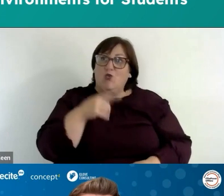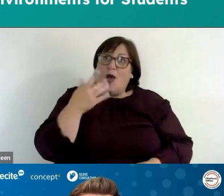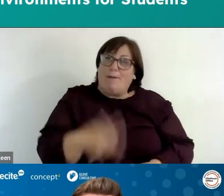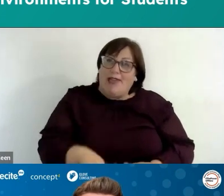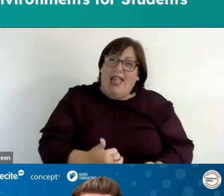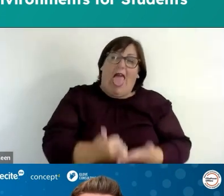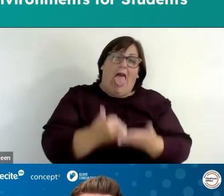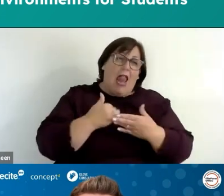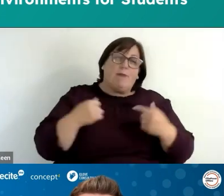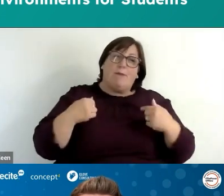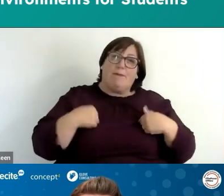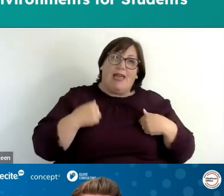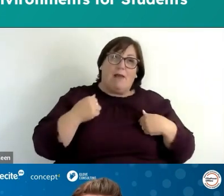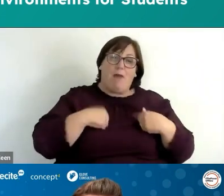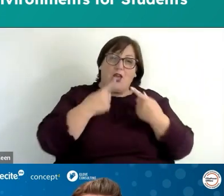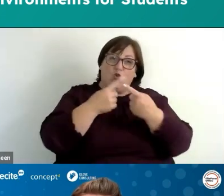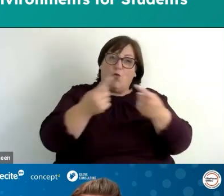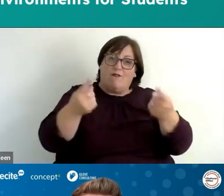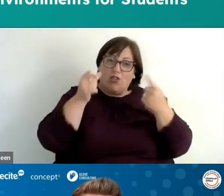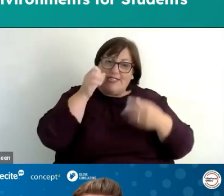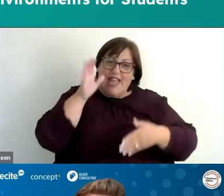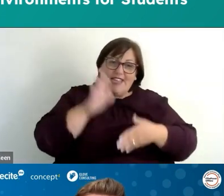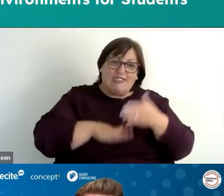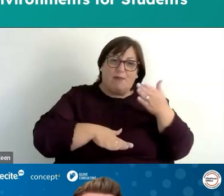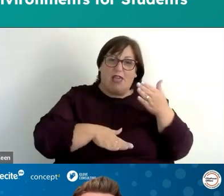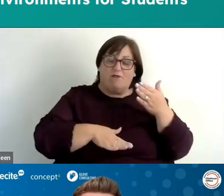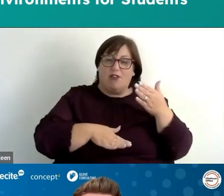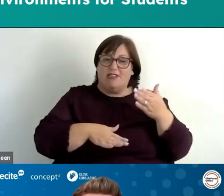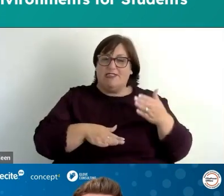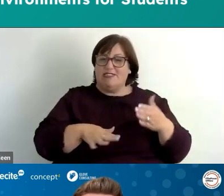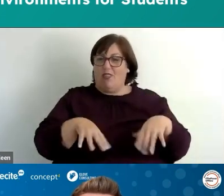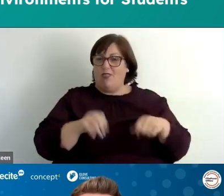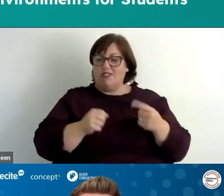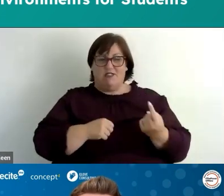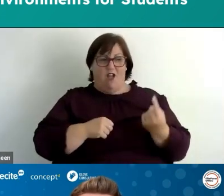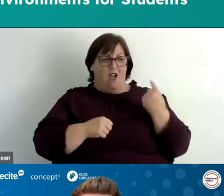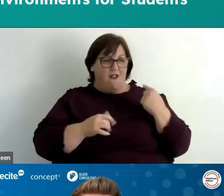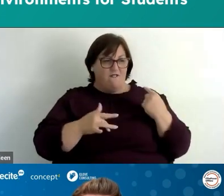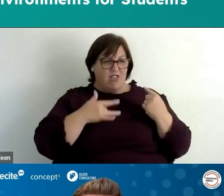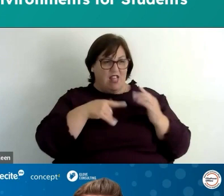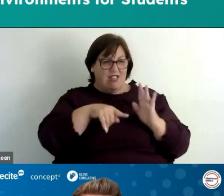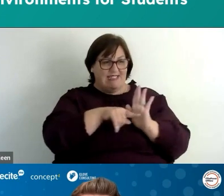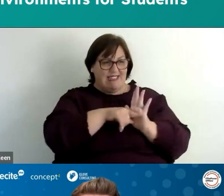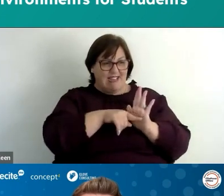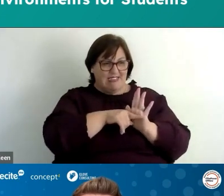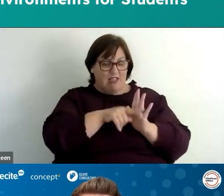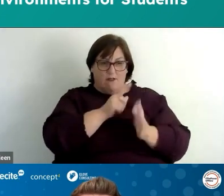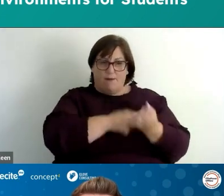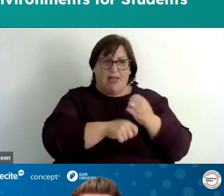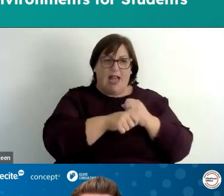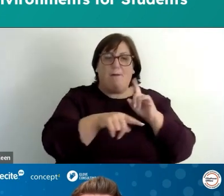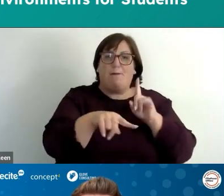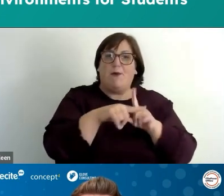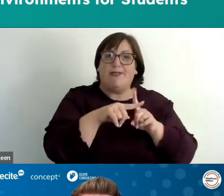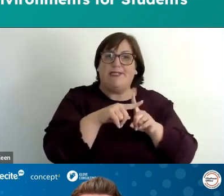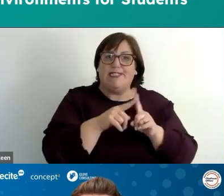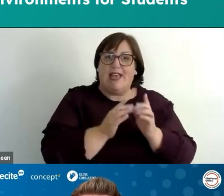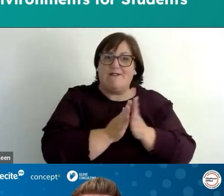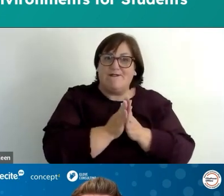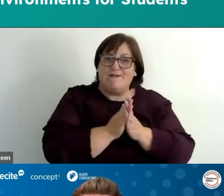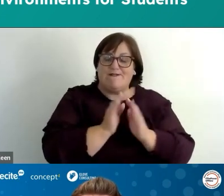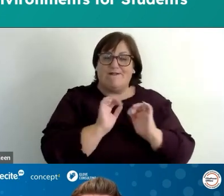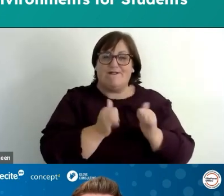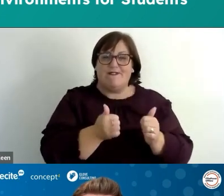from a negative to a positive, and things just like adjusting the page colors that helped her read out and easy to